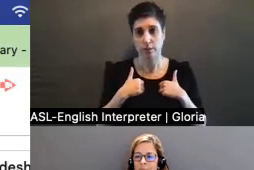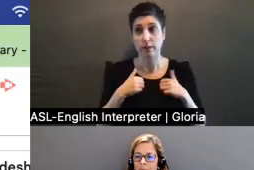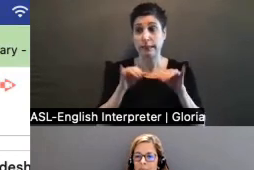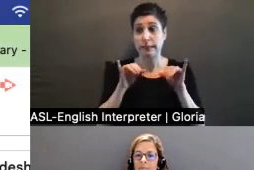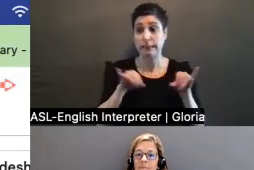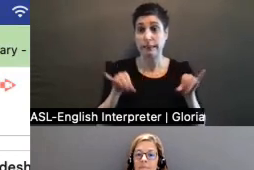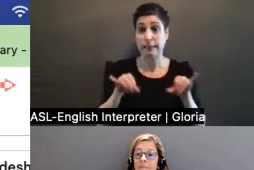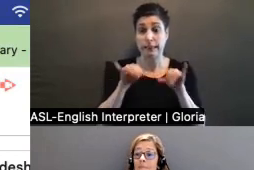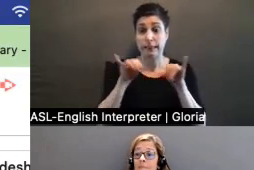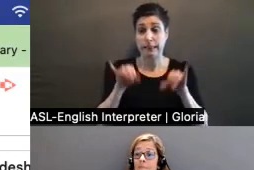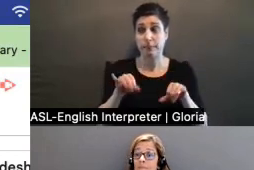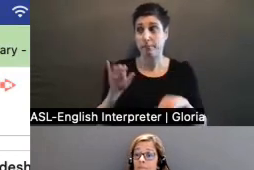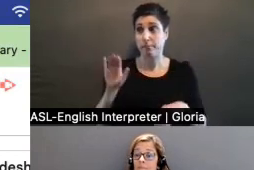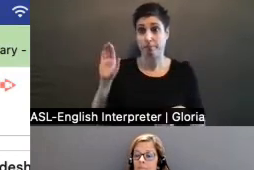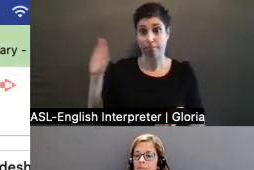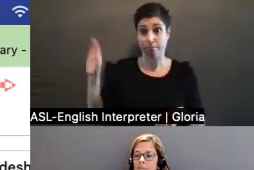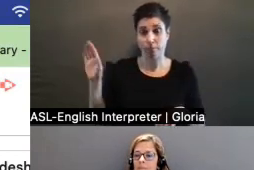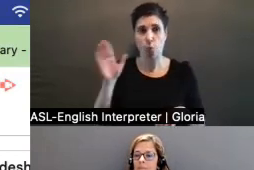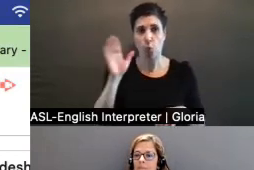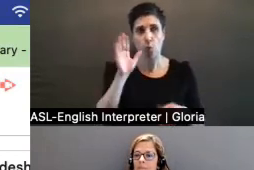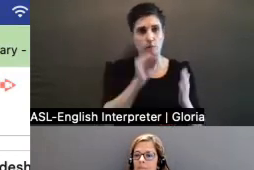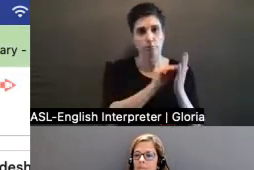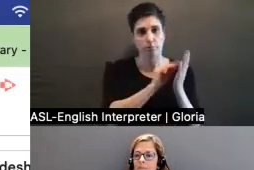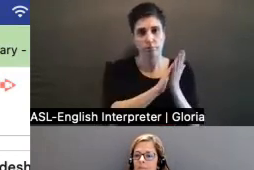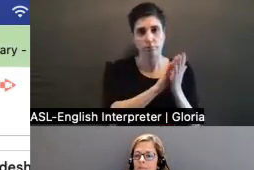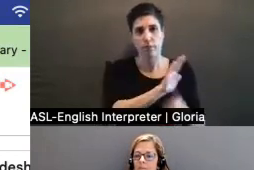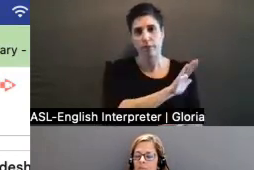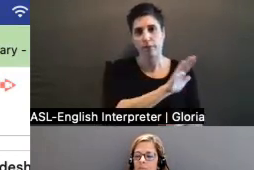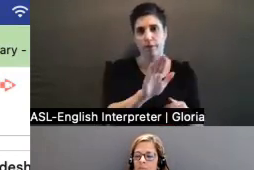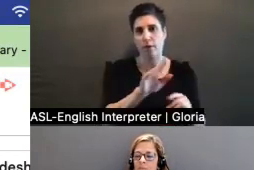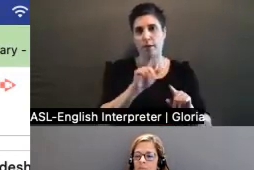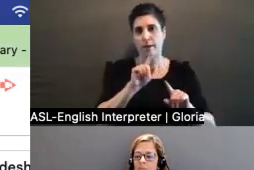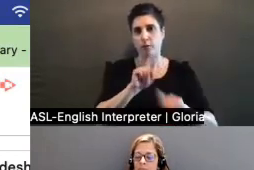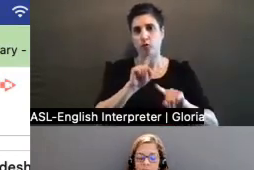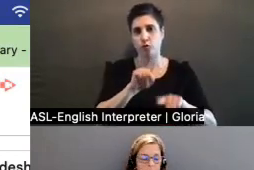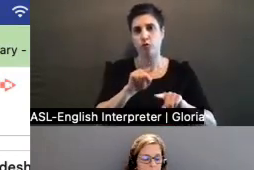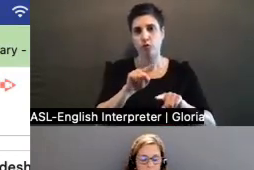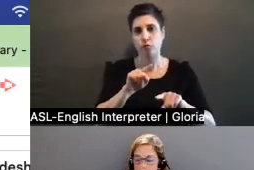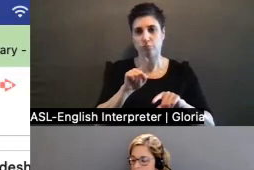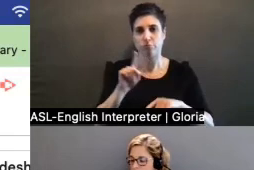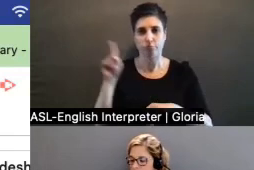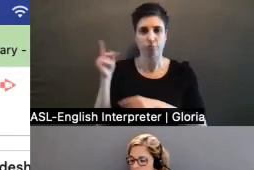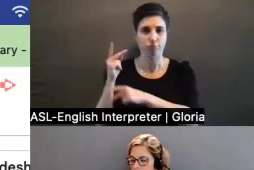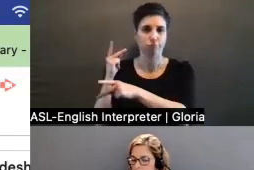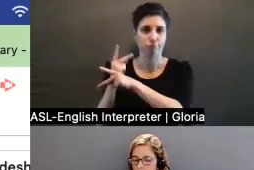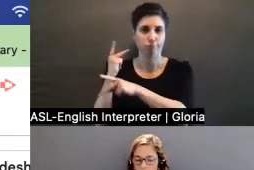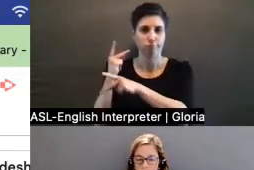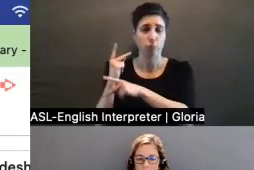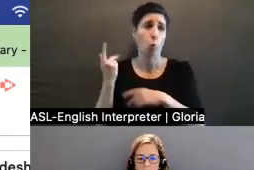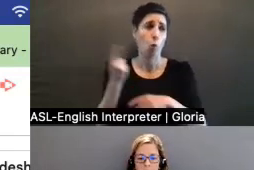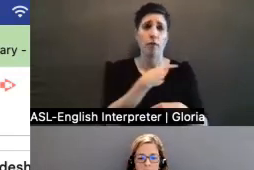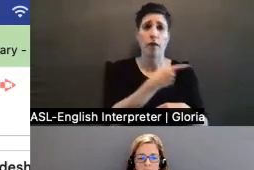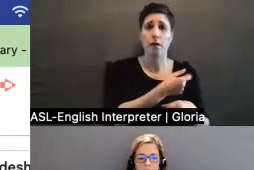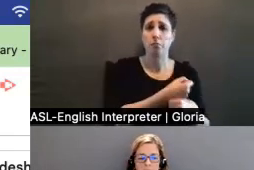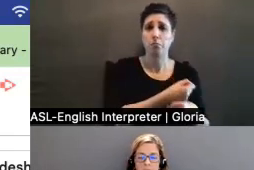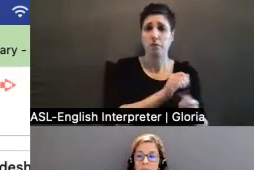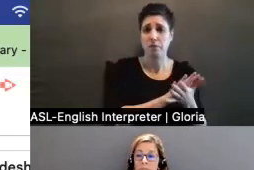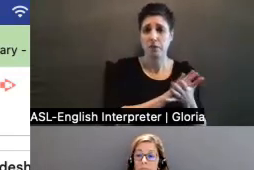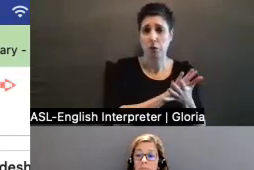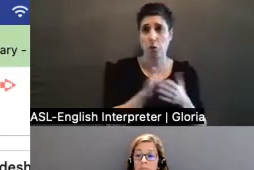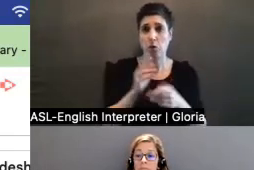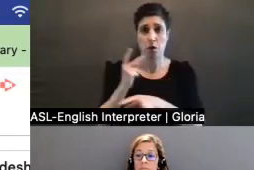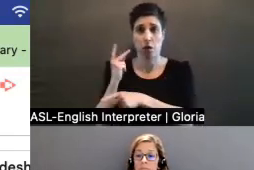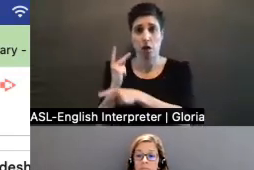answers they entered for each of the questions I included. Or if it's Flipgrid, a video that they created. If I don't choose